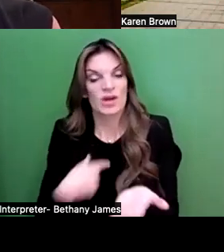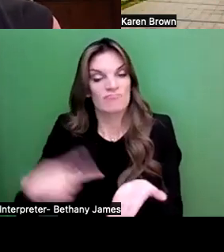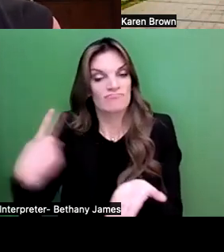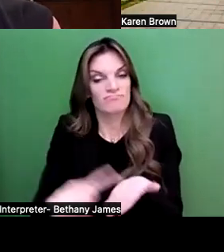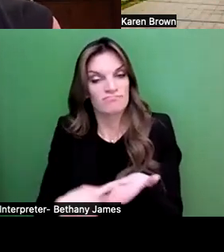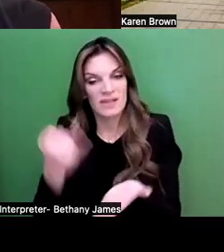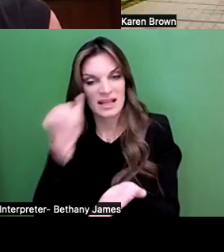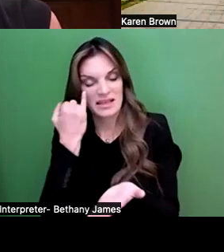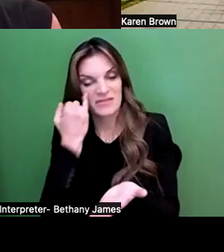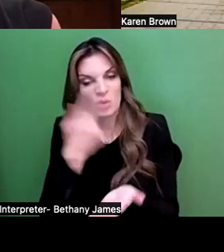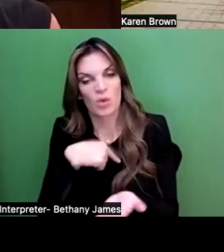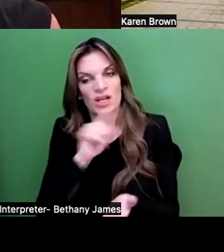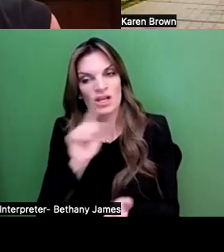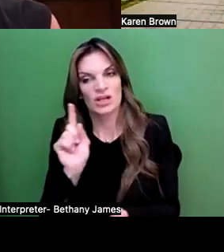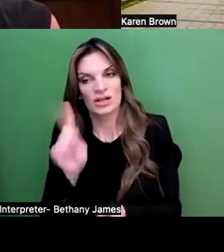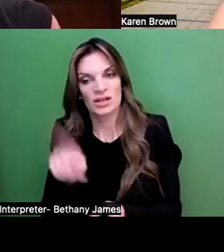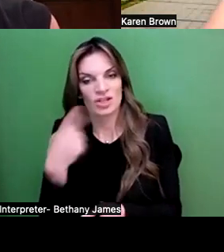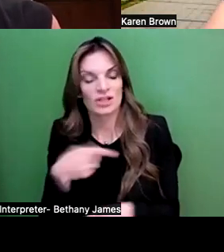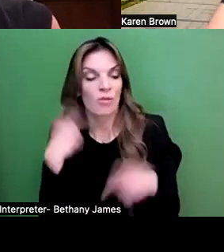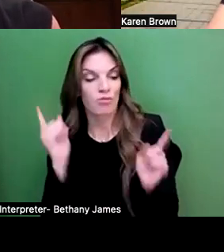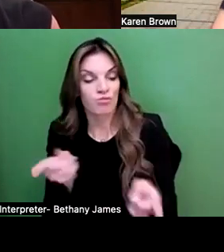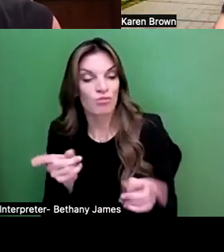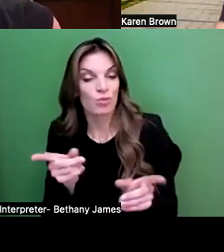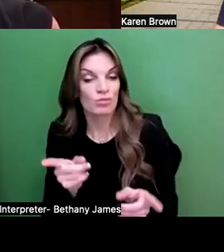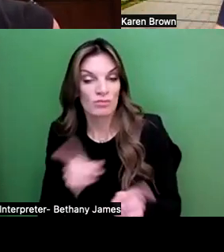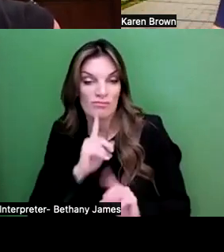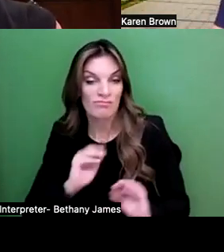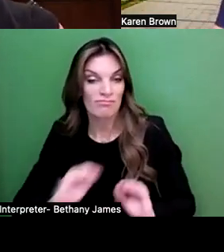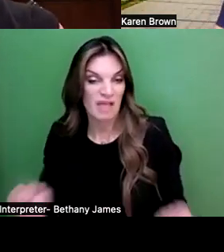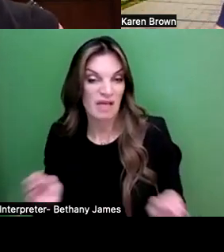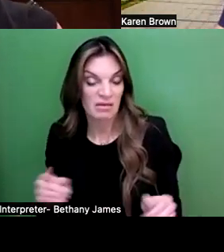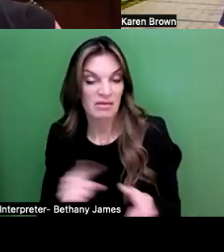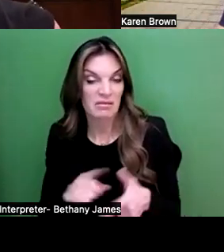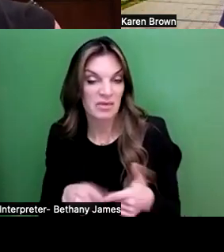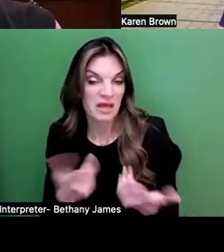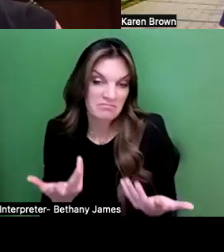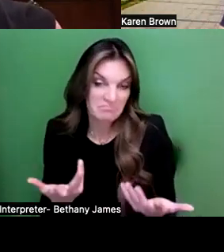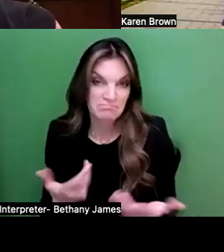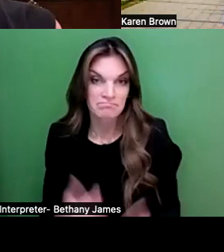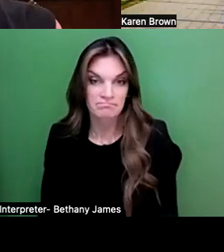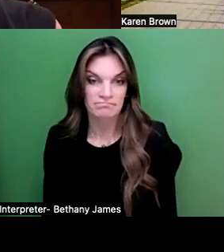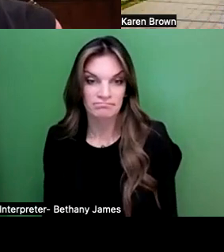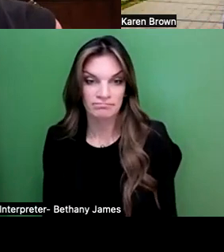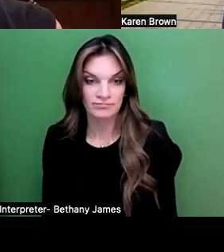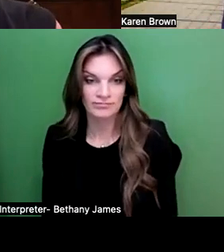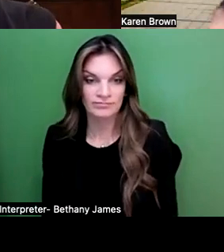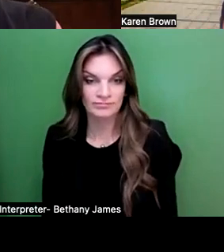just sits back and sits on their laurels and does nothing, nothing will ever get done. Ms. Brown?